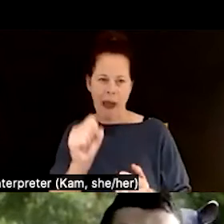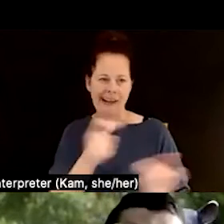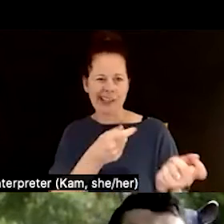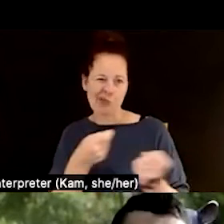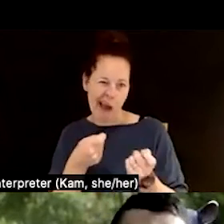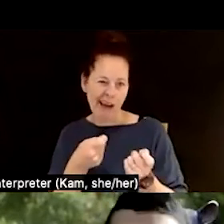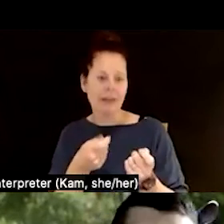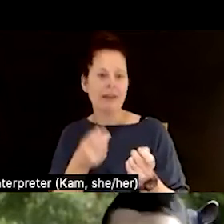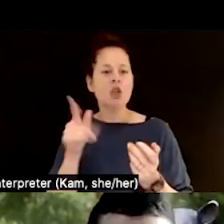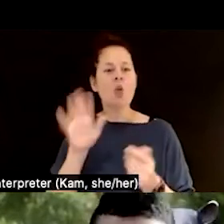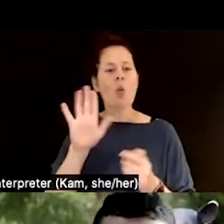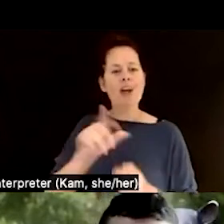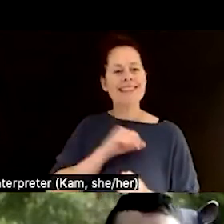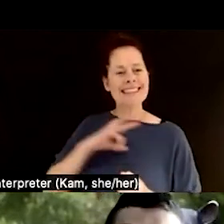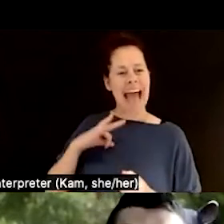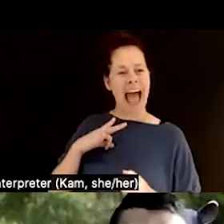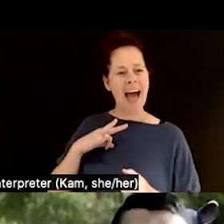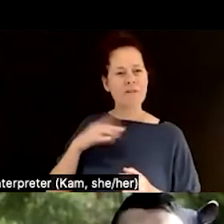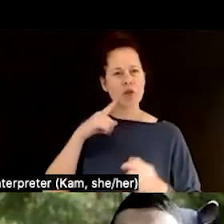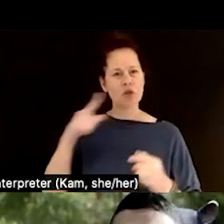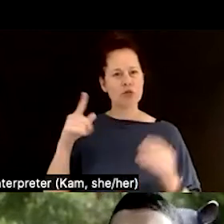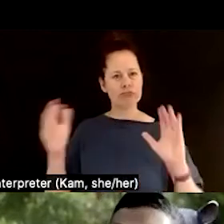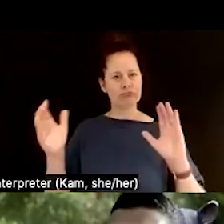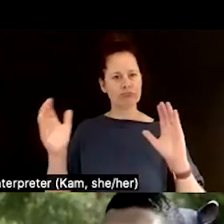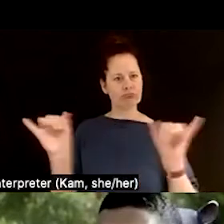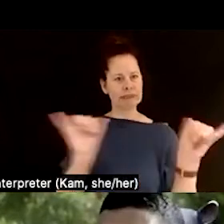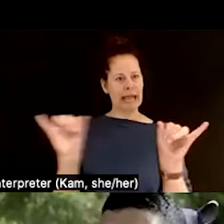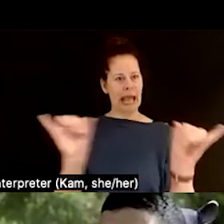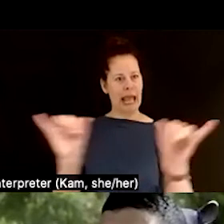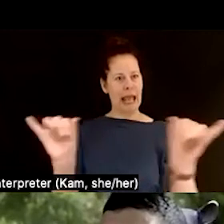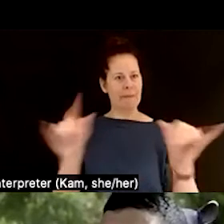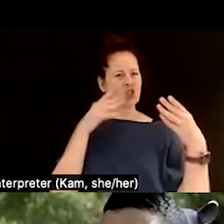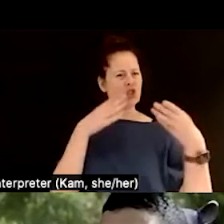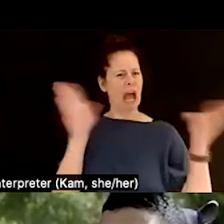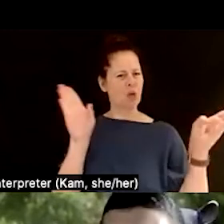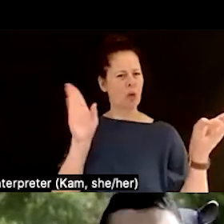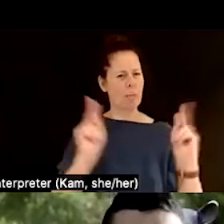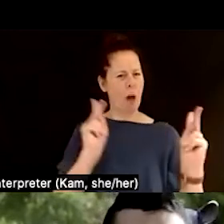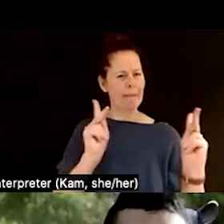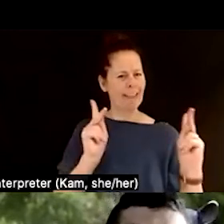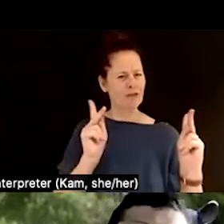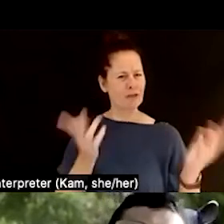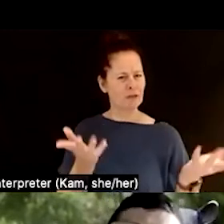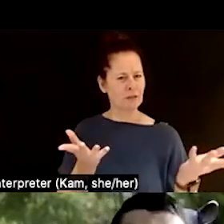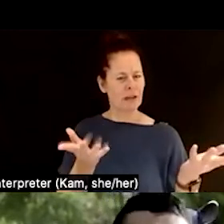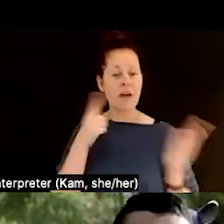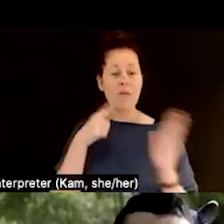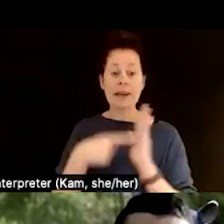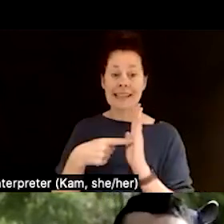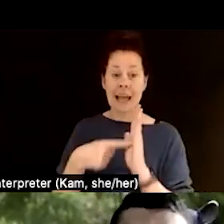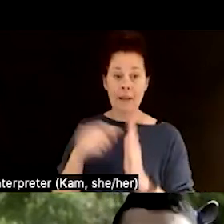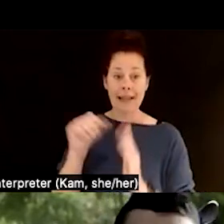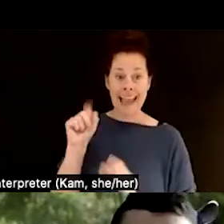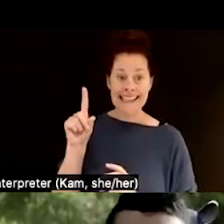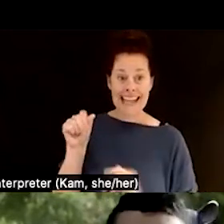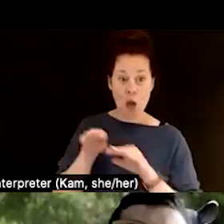by the population that are just the general population, right? And so if you are providing ADA ramps, you